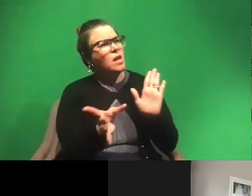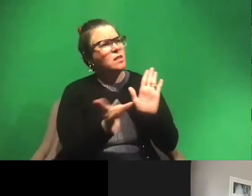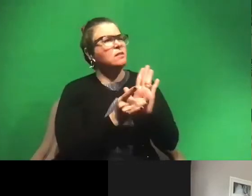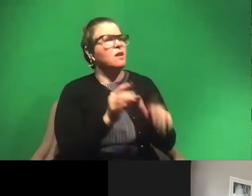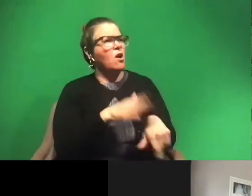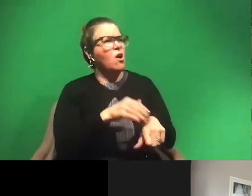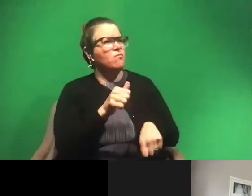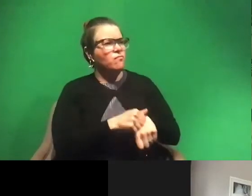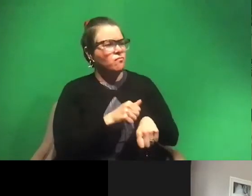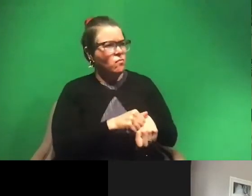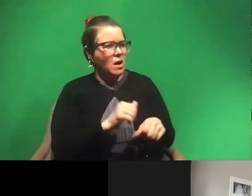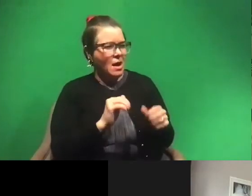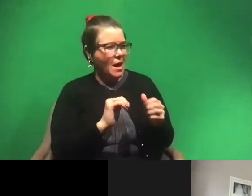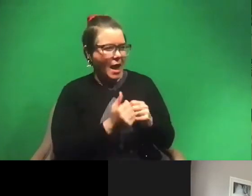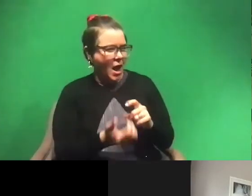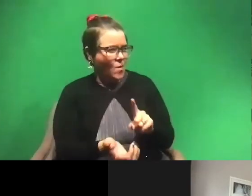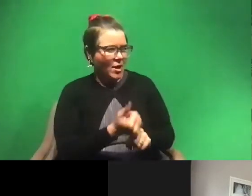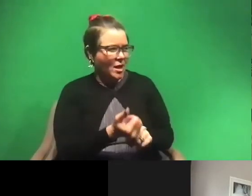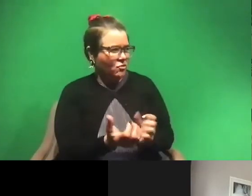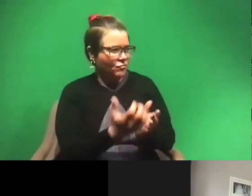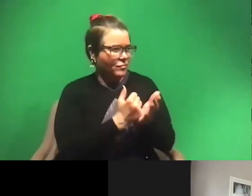on. So how were they caught?